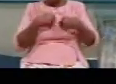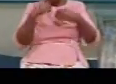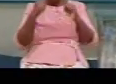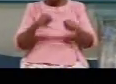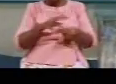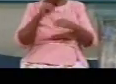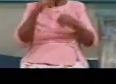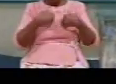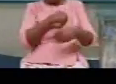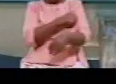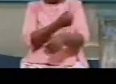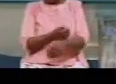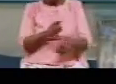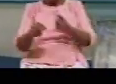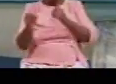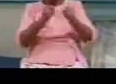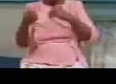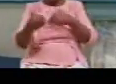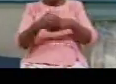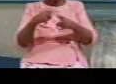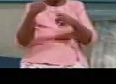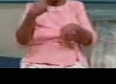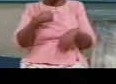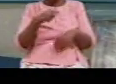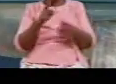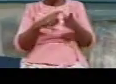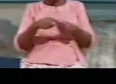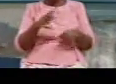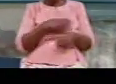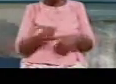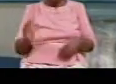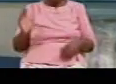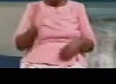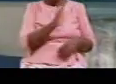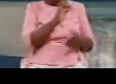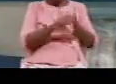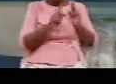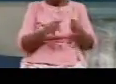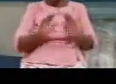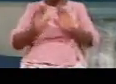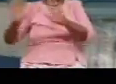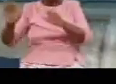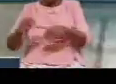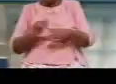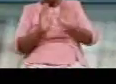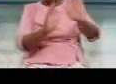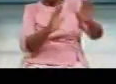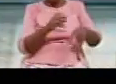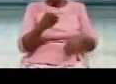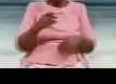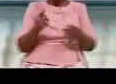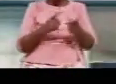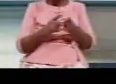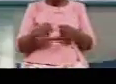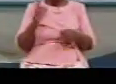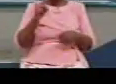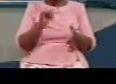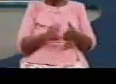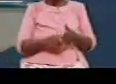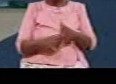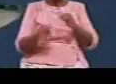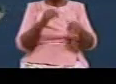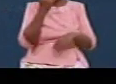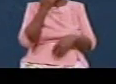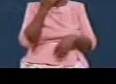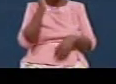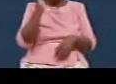back or to do anything, and therefore I'll kick him here, I'll rubbish him here, I'll do this there. He that doeth wrong shall receive